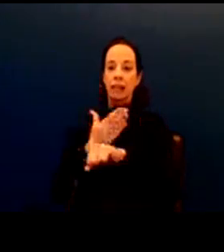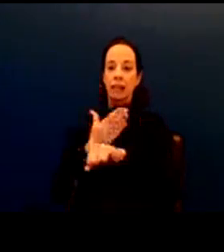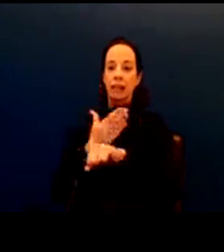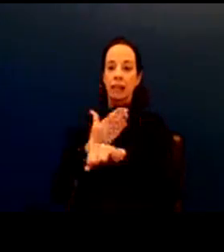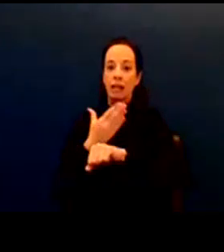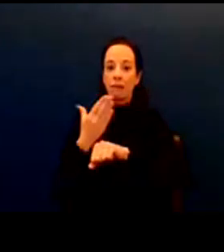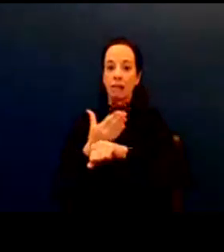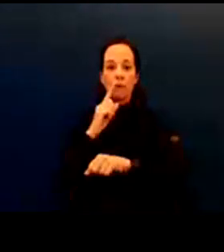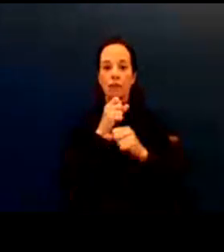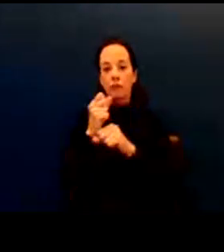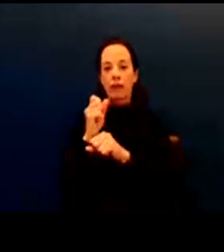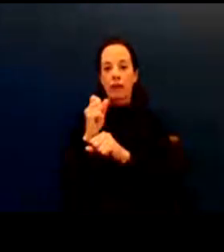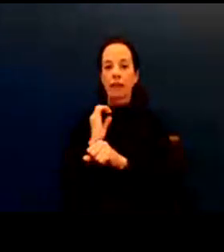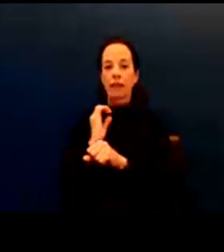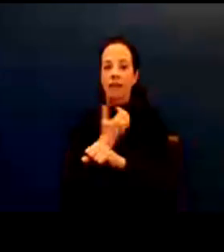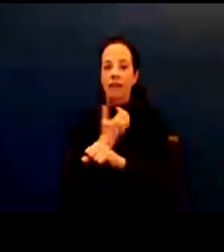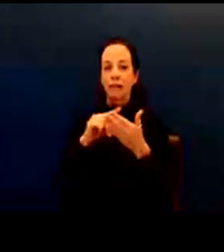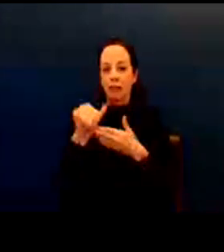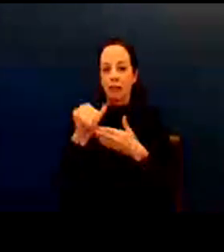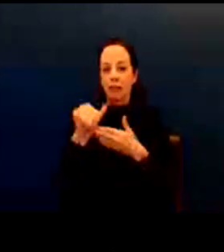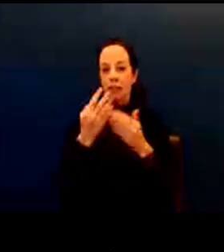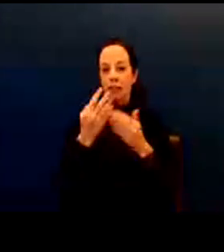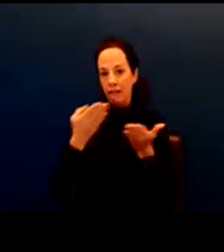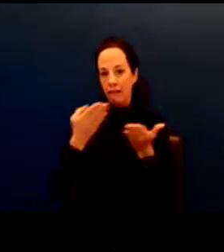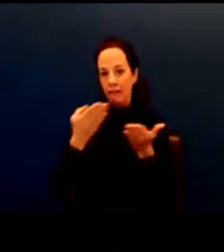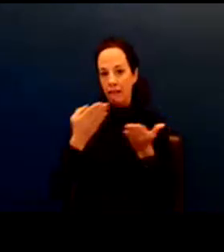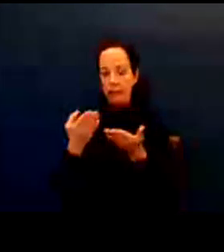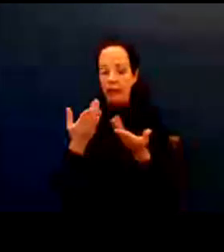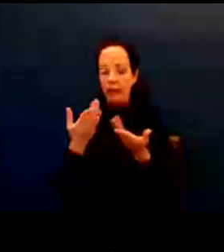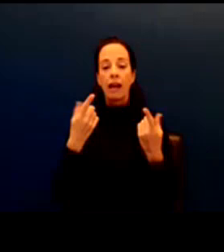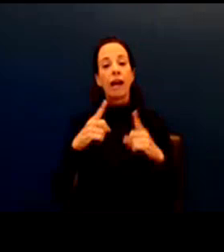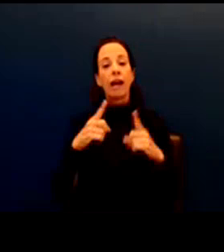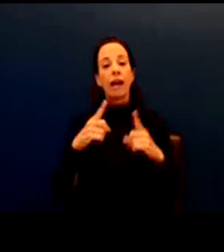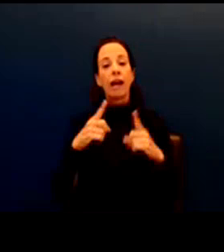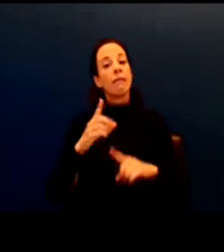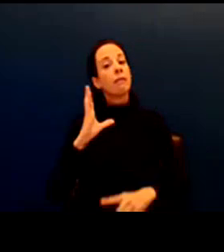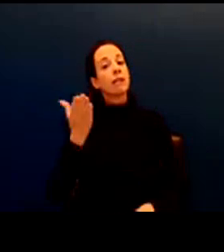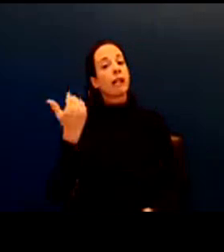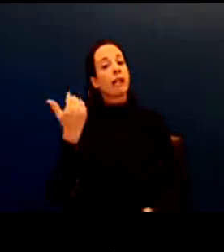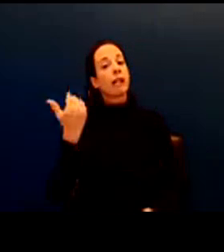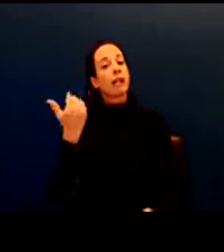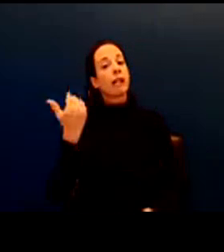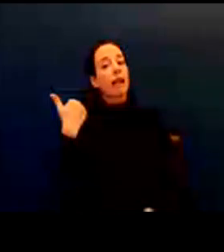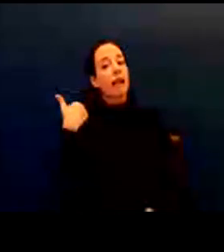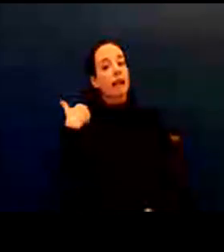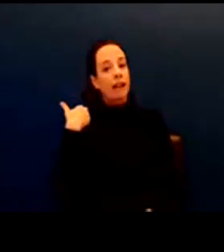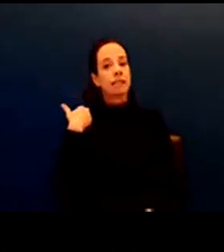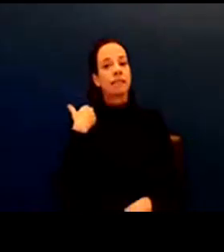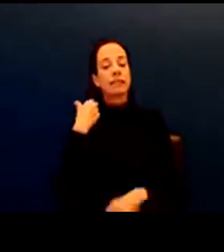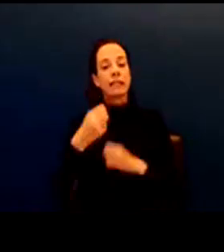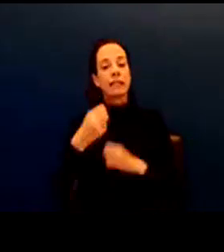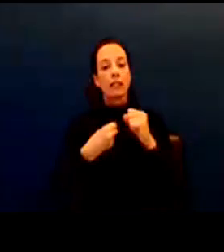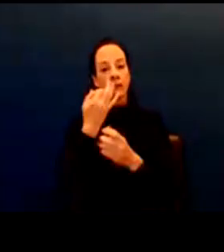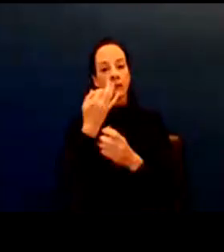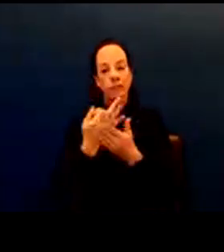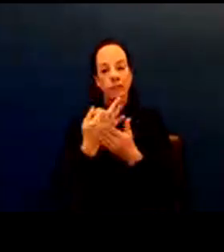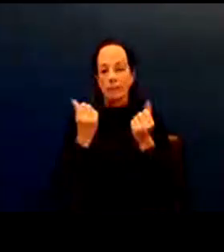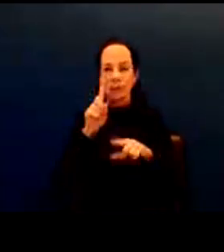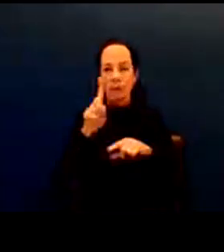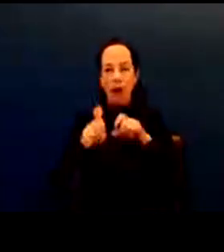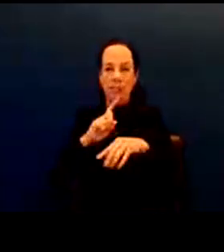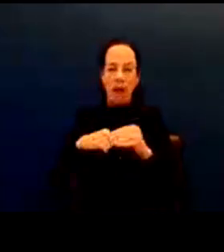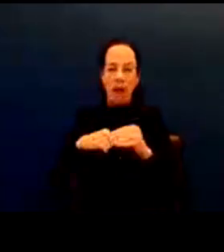I presented the last fiscal year, there were a lot of questions on how are you managing your delivery? I highlighted a lot of the risks, which some of them were typical,